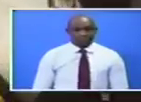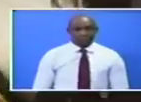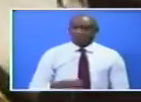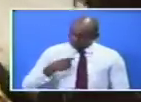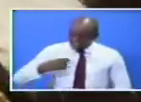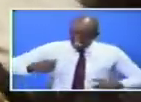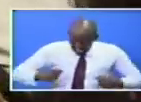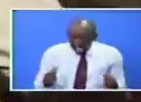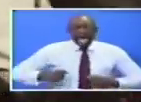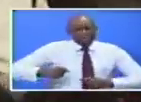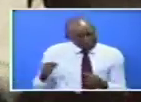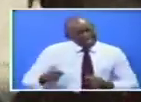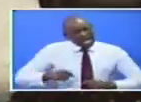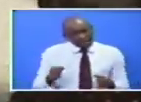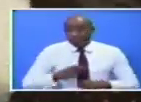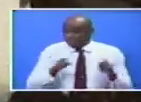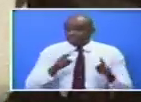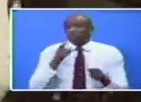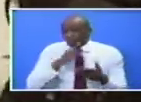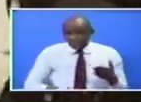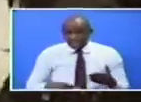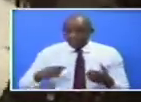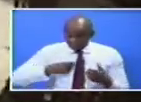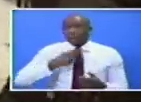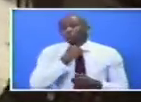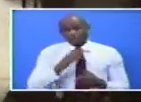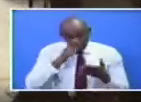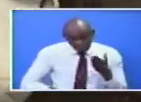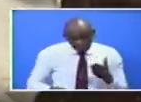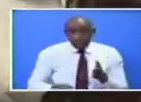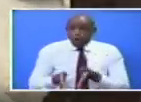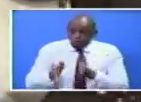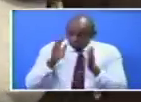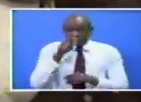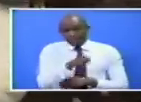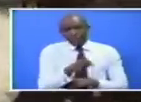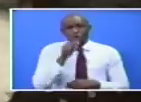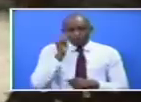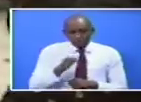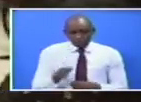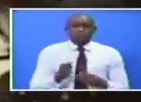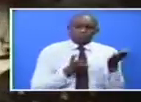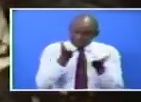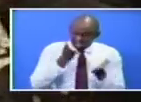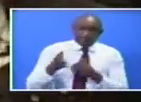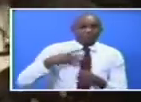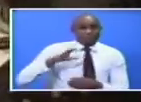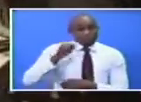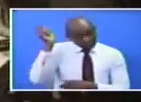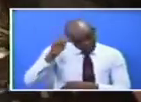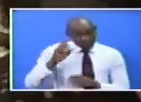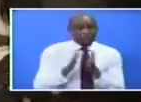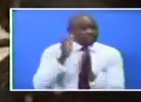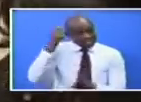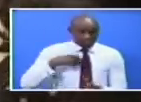Very happy, but more than that, I'm really looking forward to the opportunity to actually serve Nairobians and Kenyans